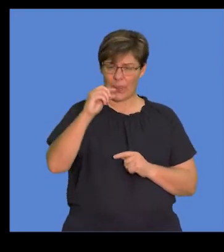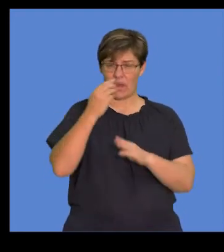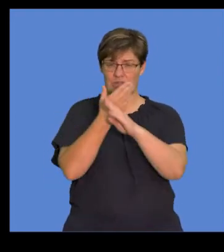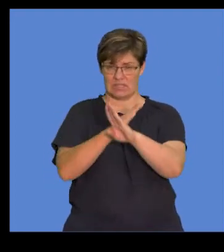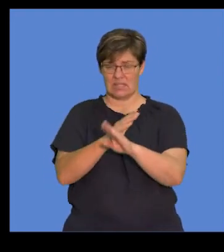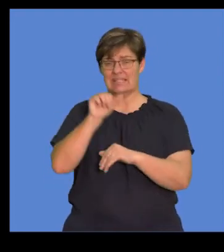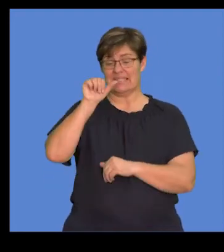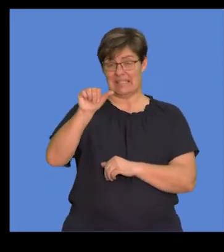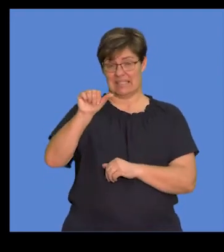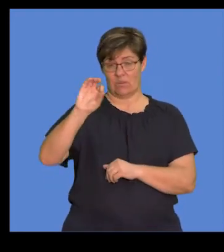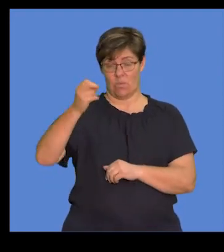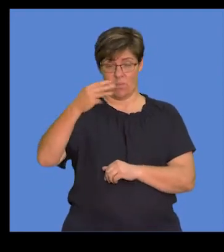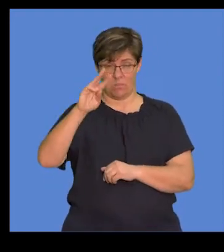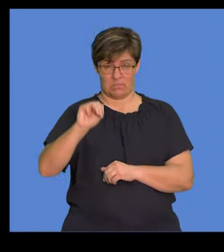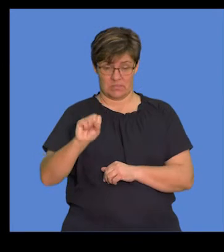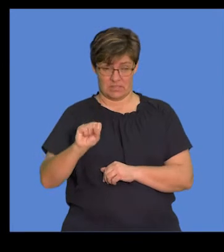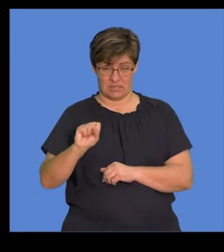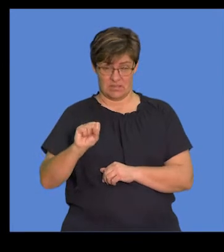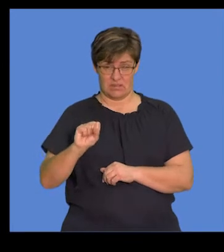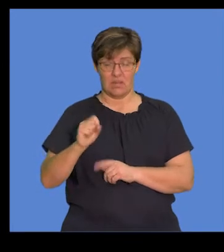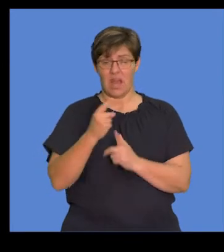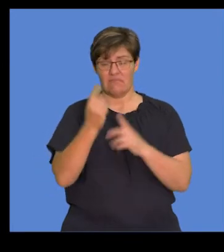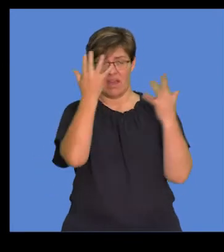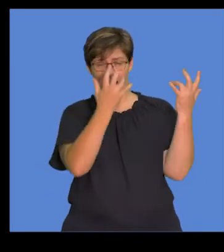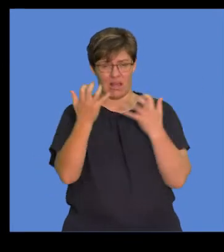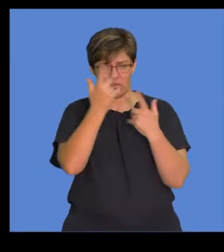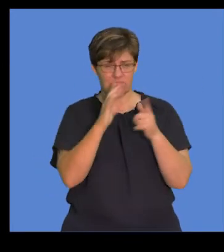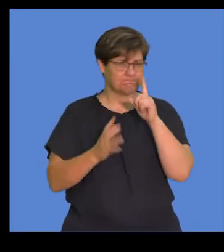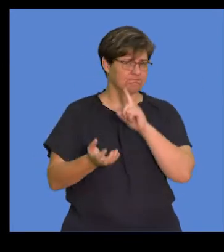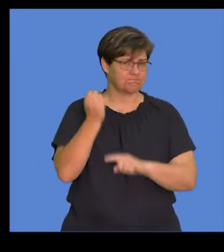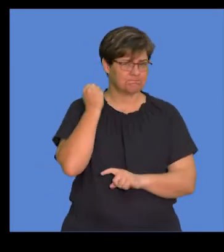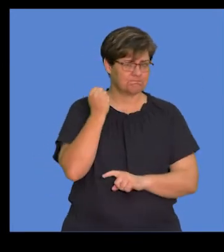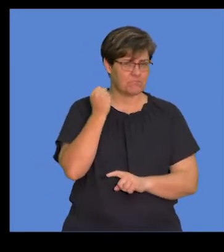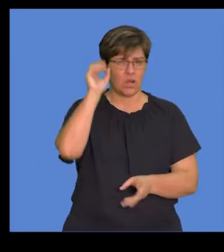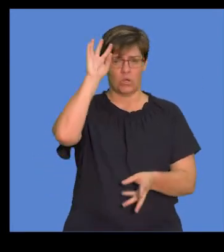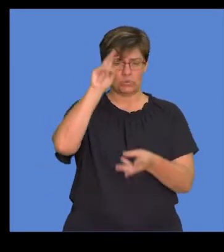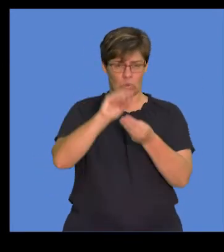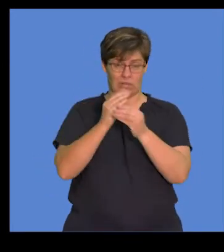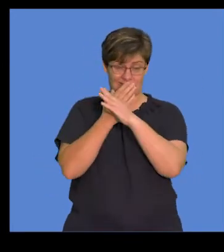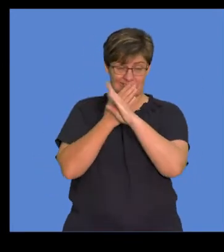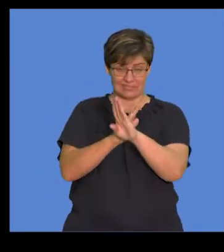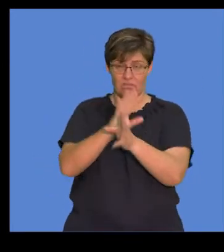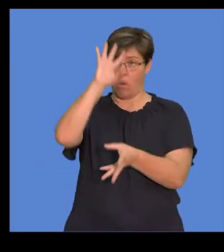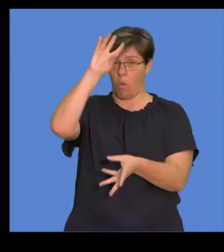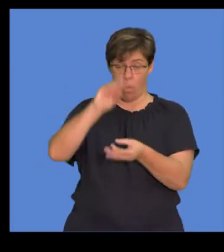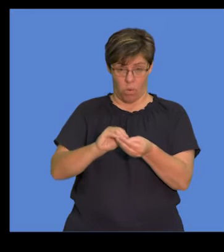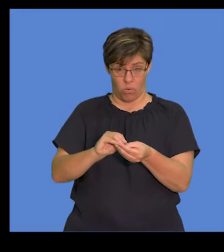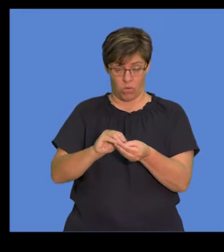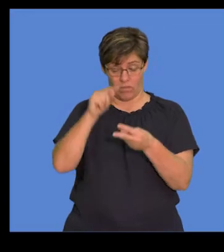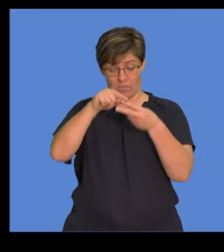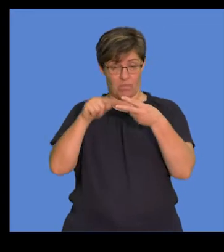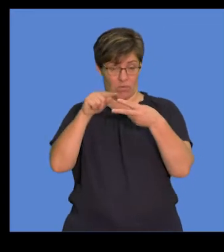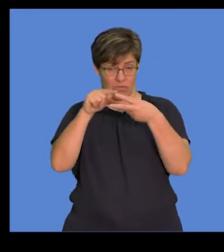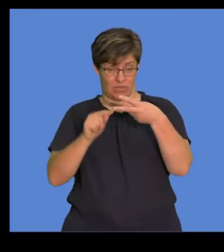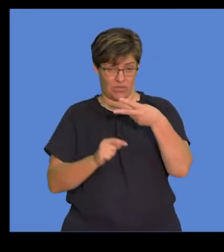smallest resistance is 6 ohms, okay? Now, if we calculate or determine the total resistance or the combined resistance of